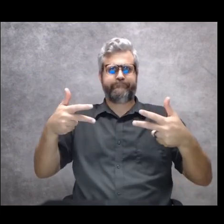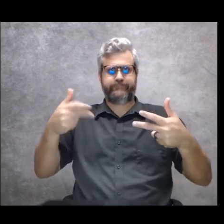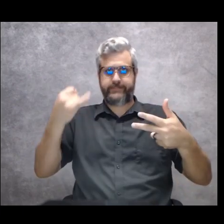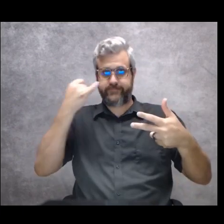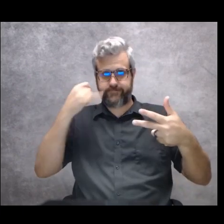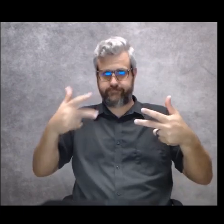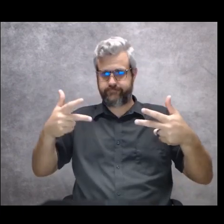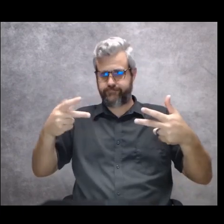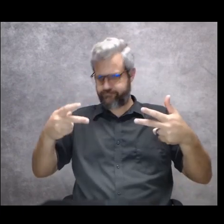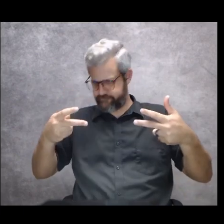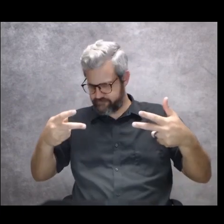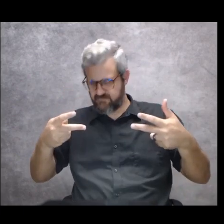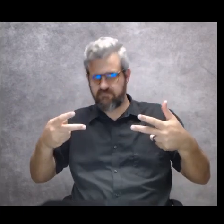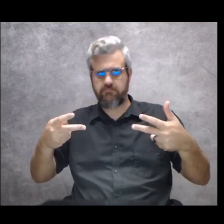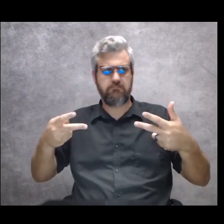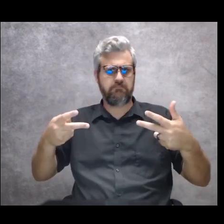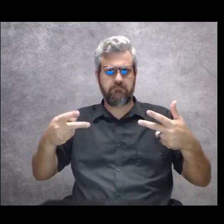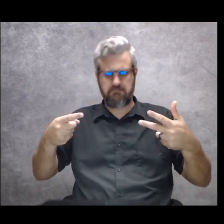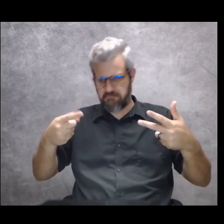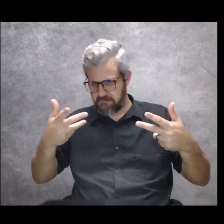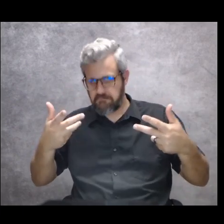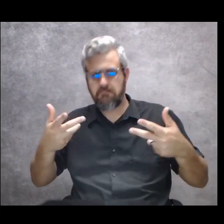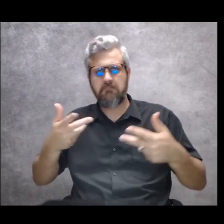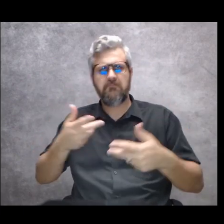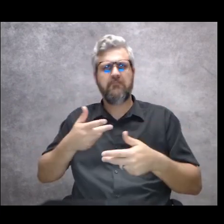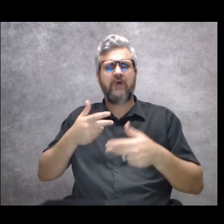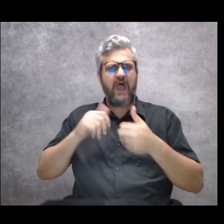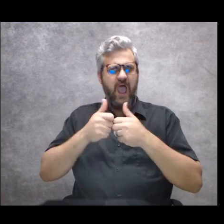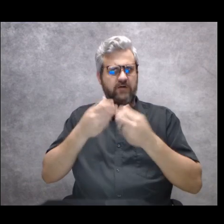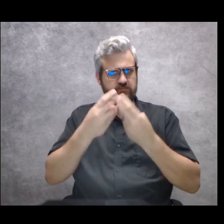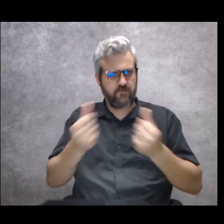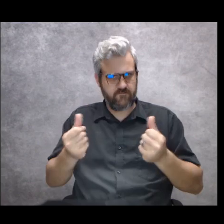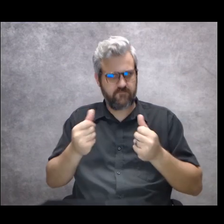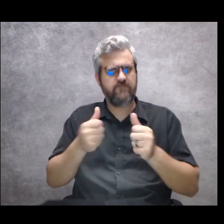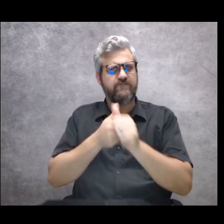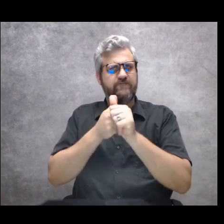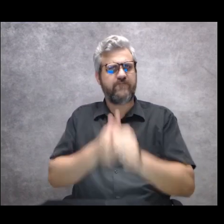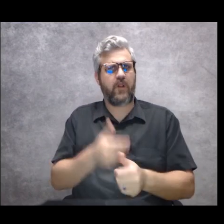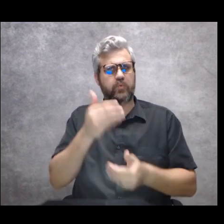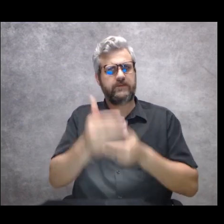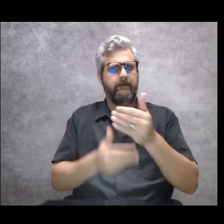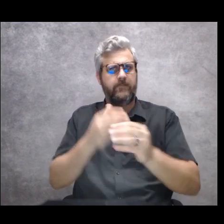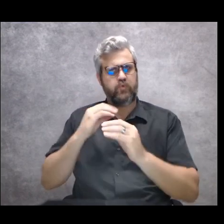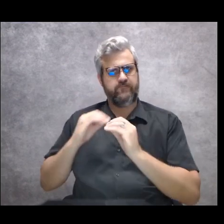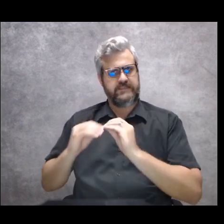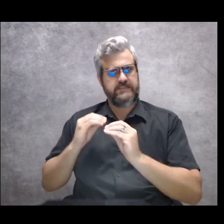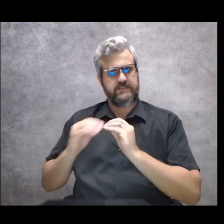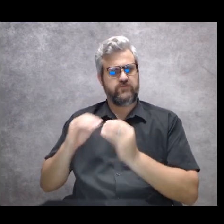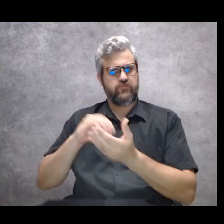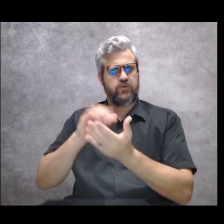report, use the following troubleshooting steps to correct the records.